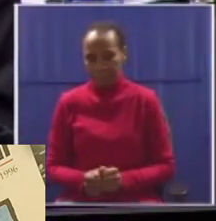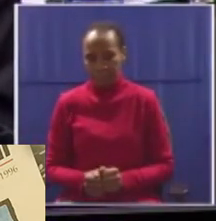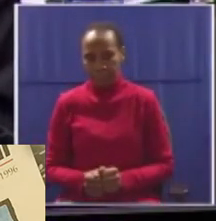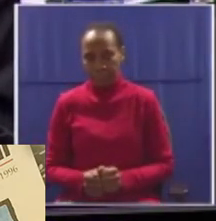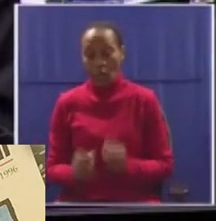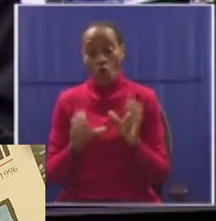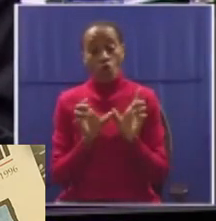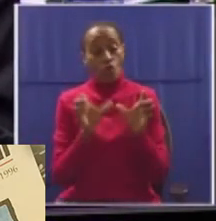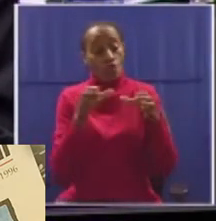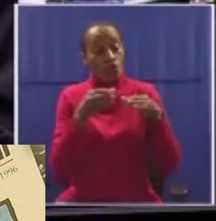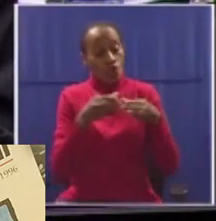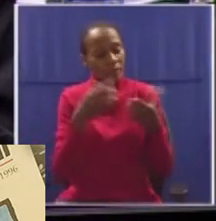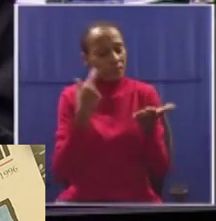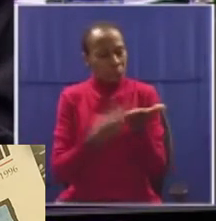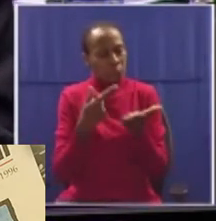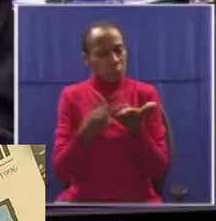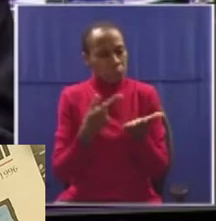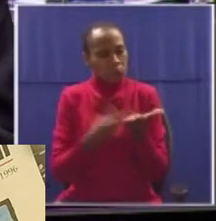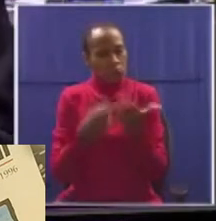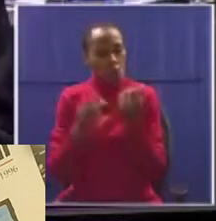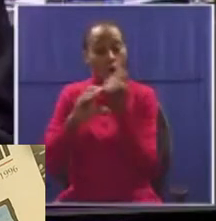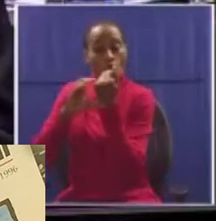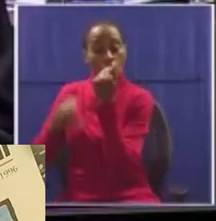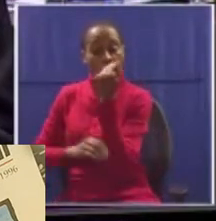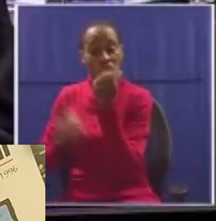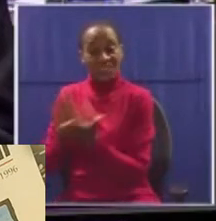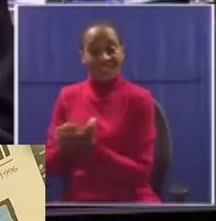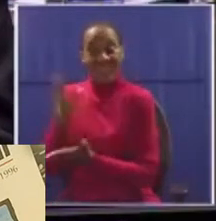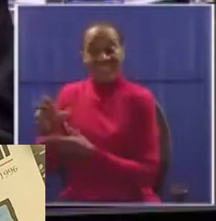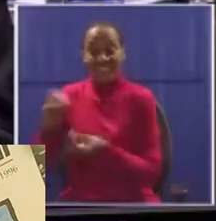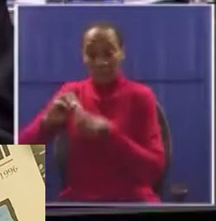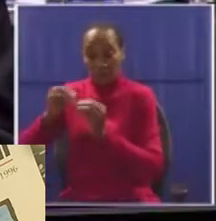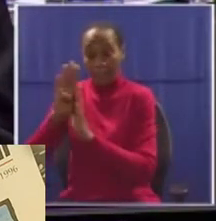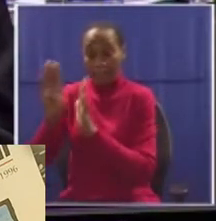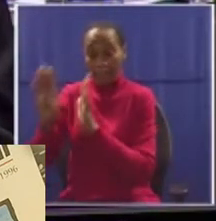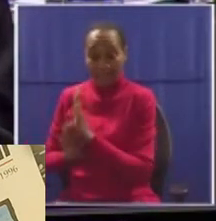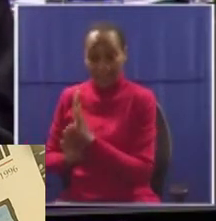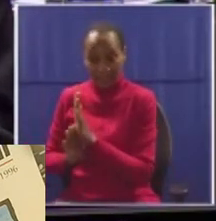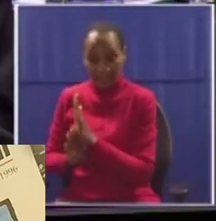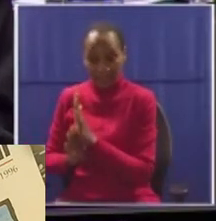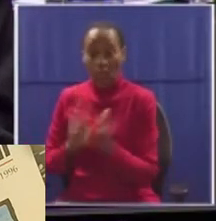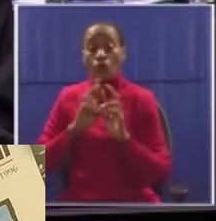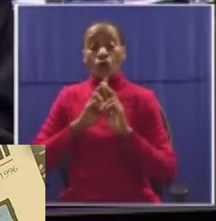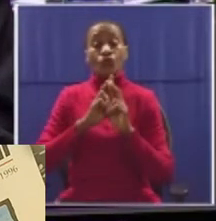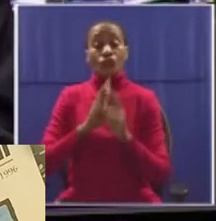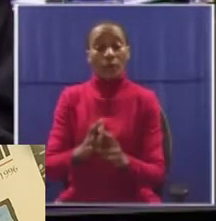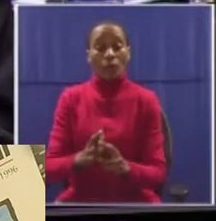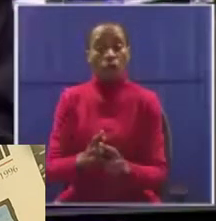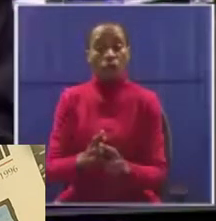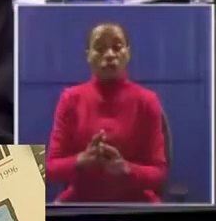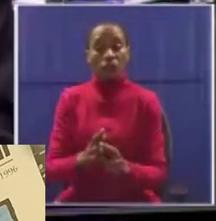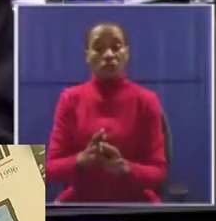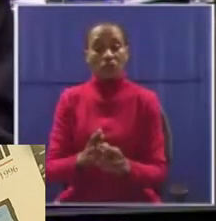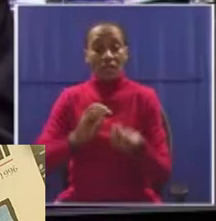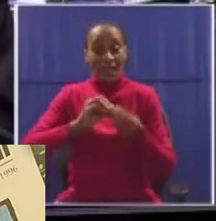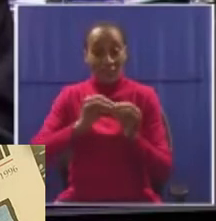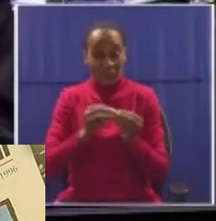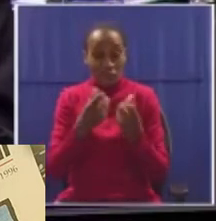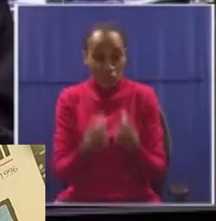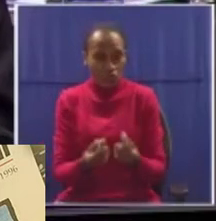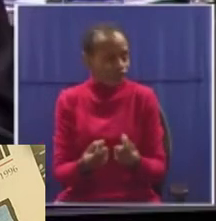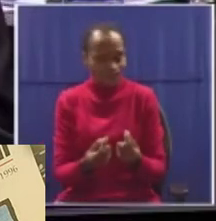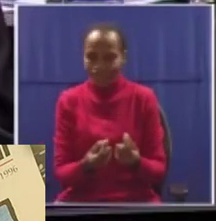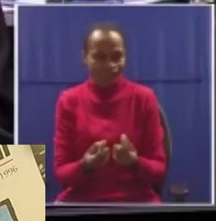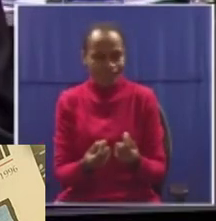the committee having considered the Constitution's 18th Amendment bill reports the bill without amendments